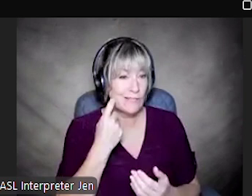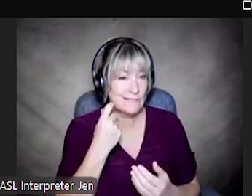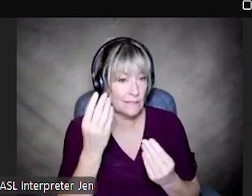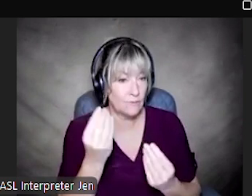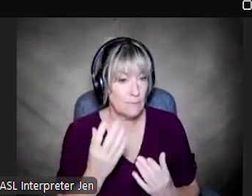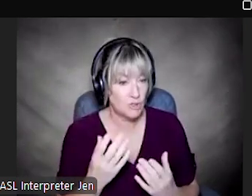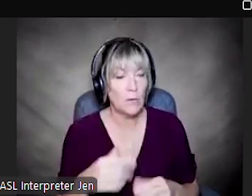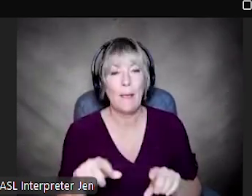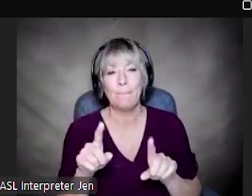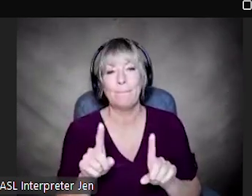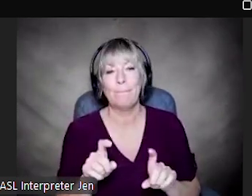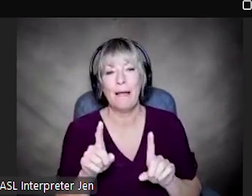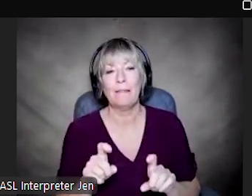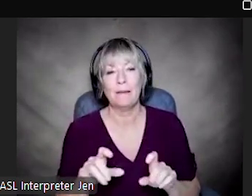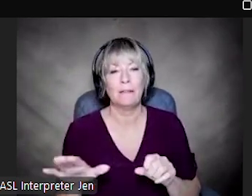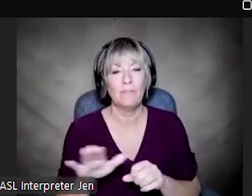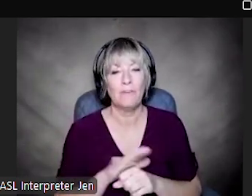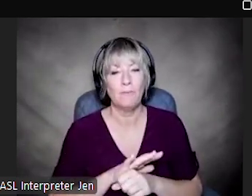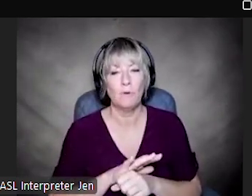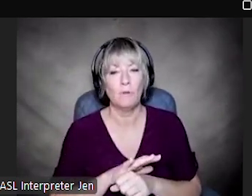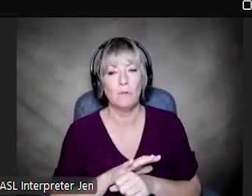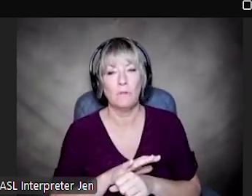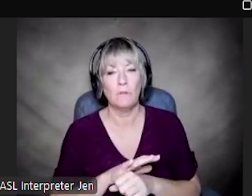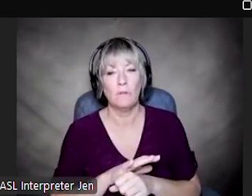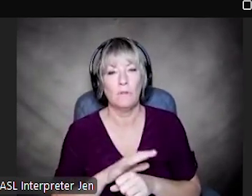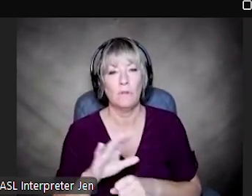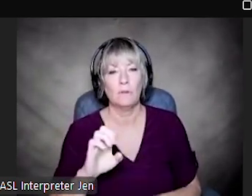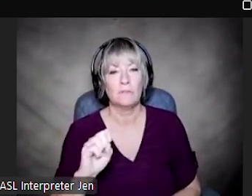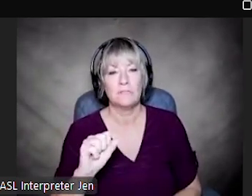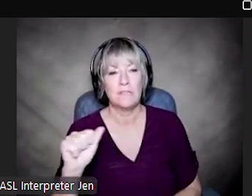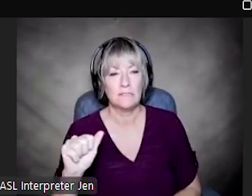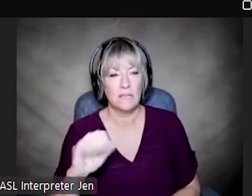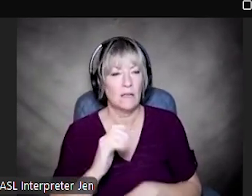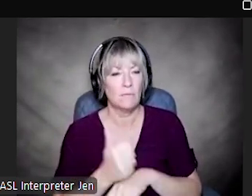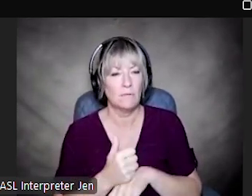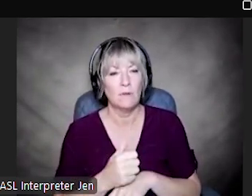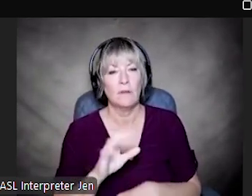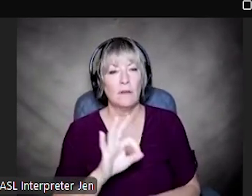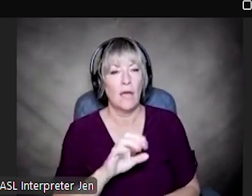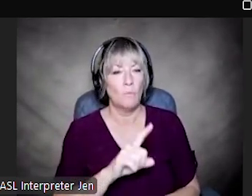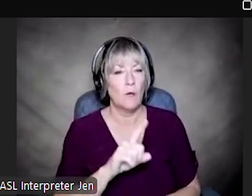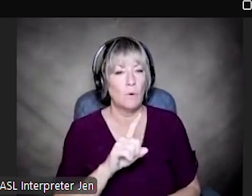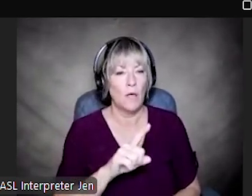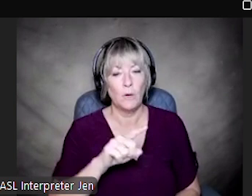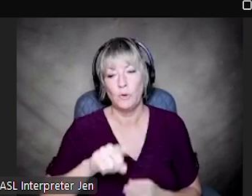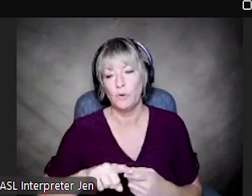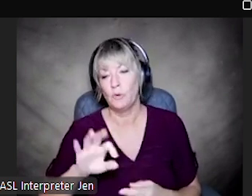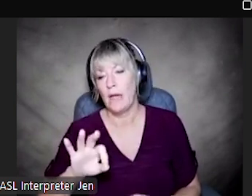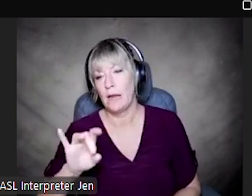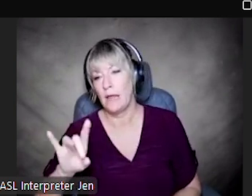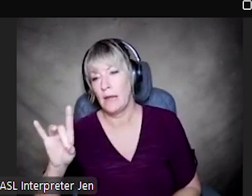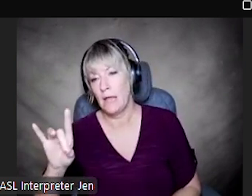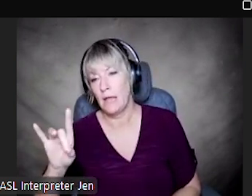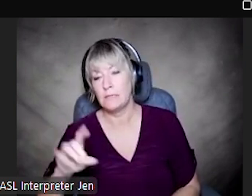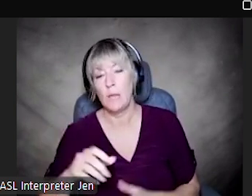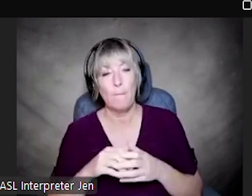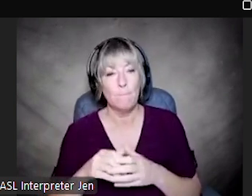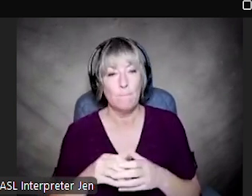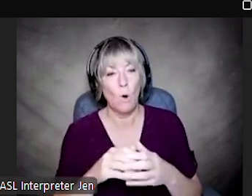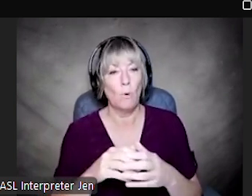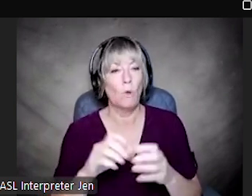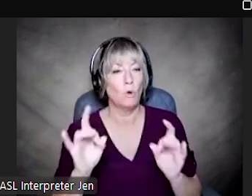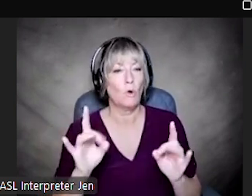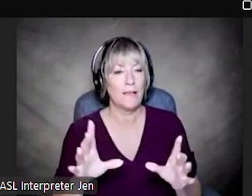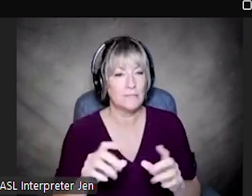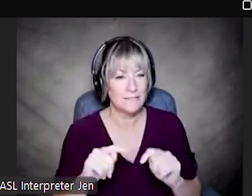are piloting the full CESA implementation, which is 911 to 988, and then to mobile crisis if needed